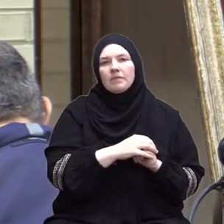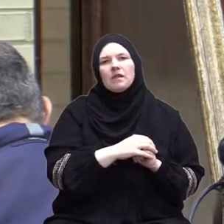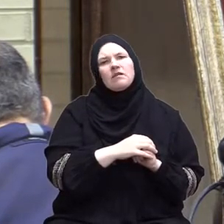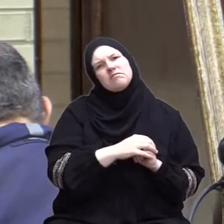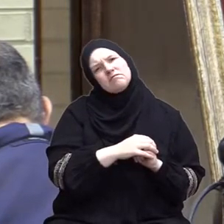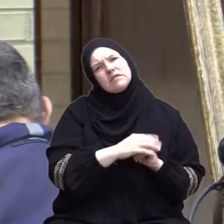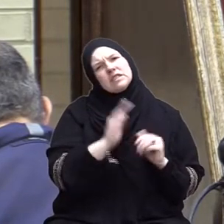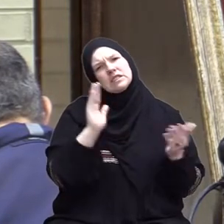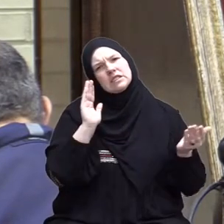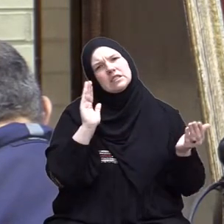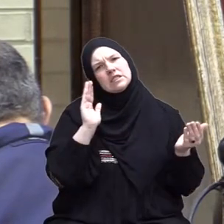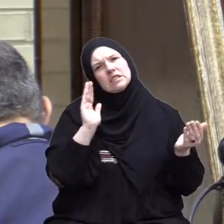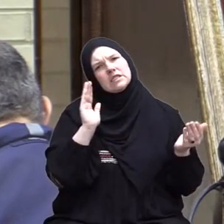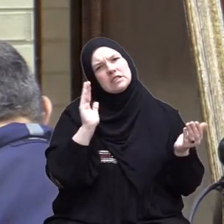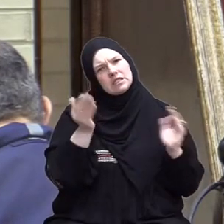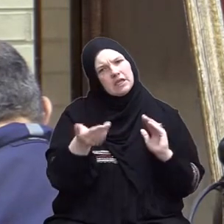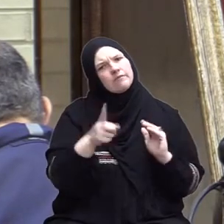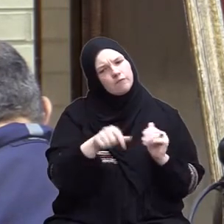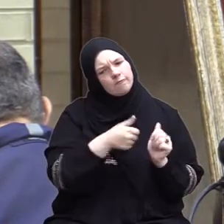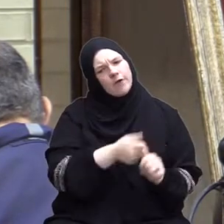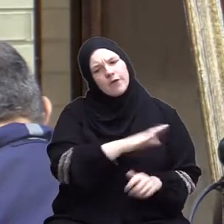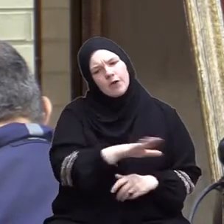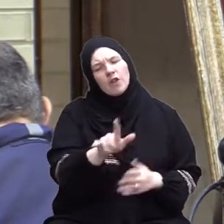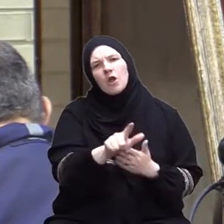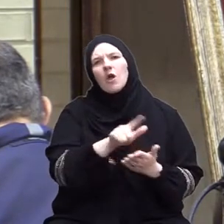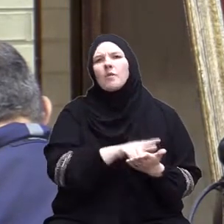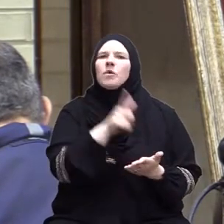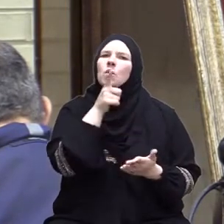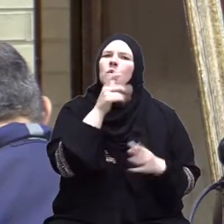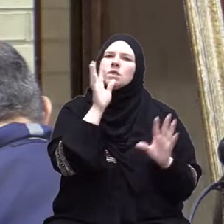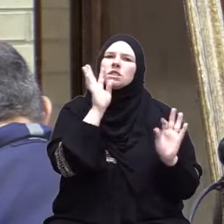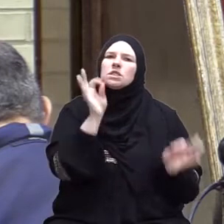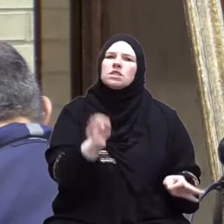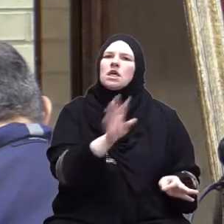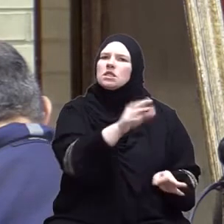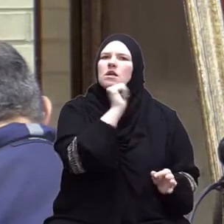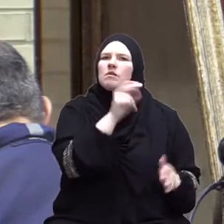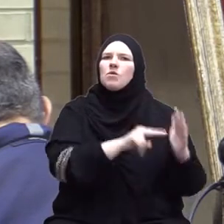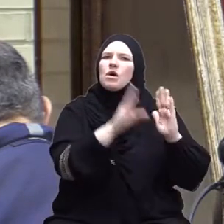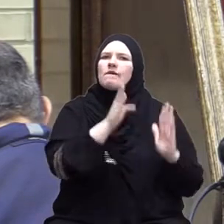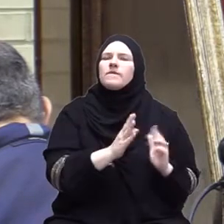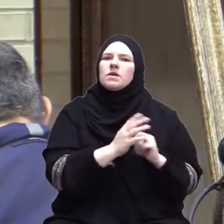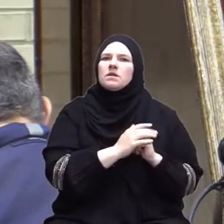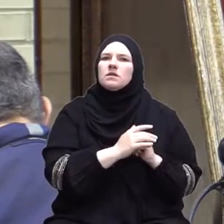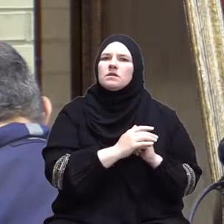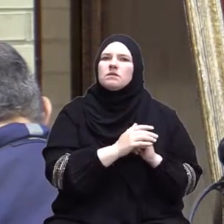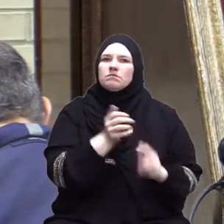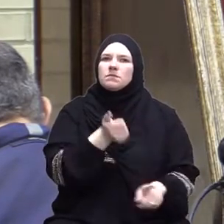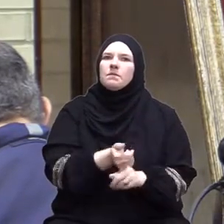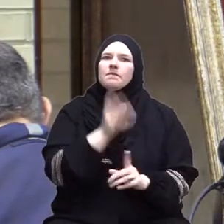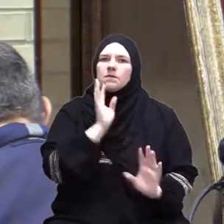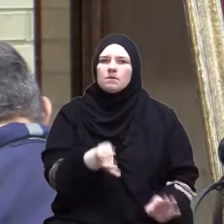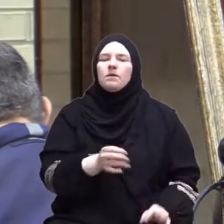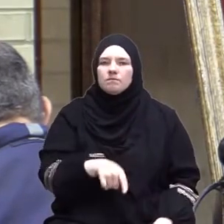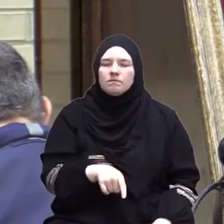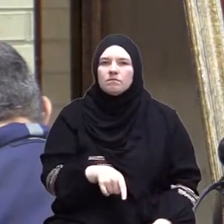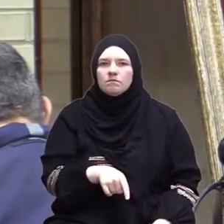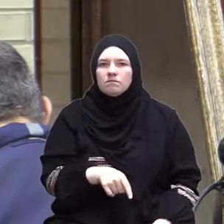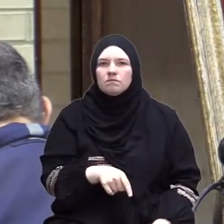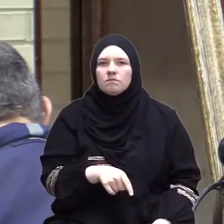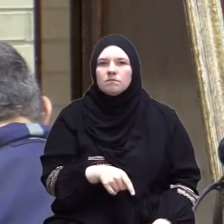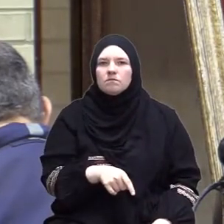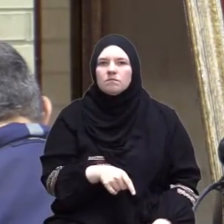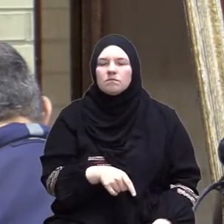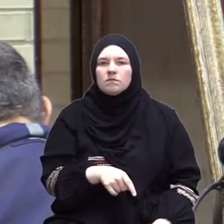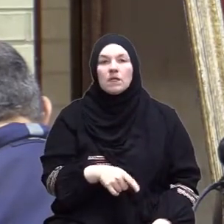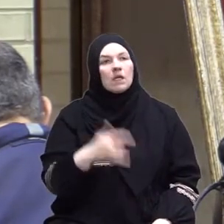to be consistent with the law. But who decided that he is not a prophet? It is them. So they are